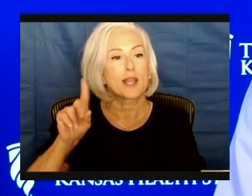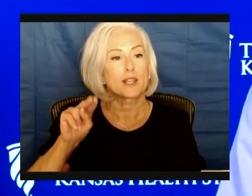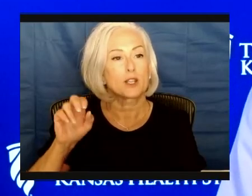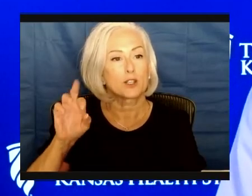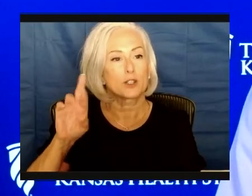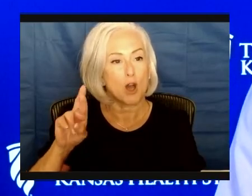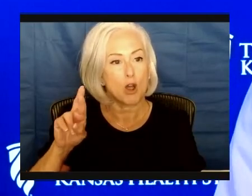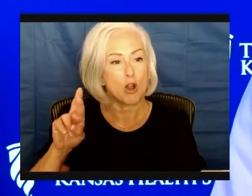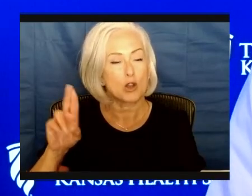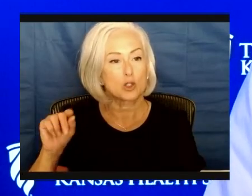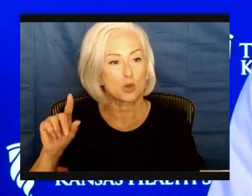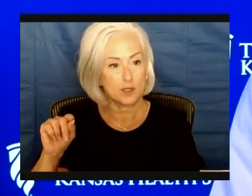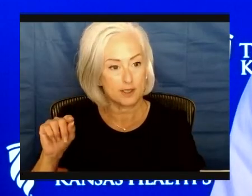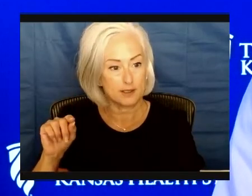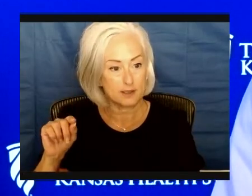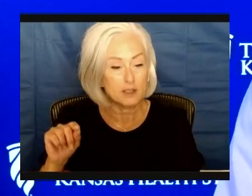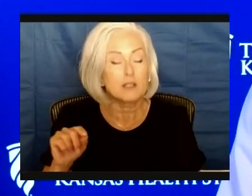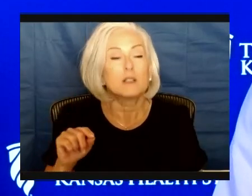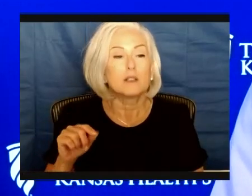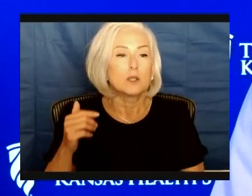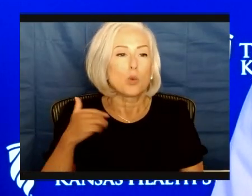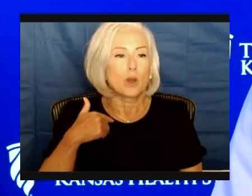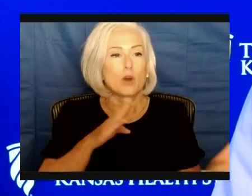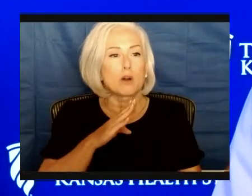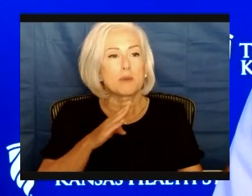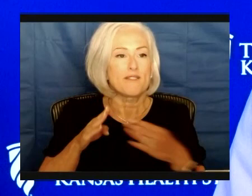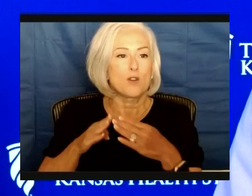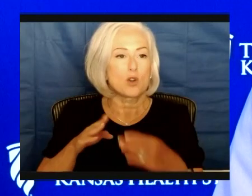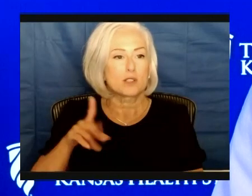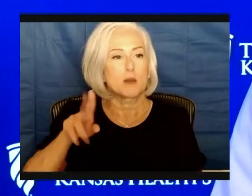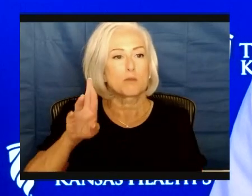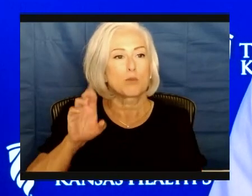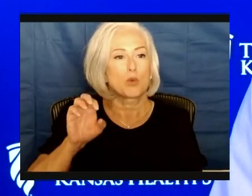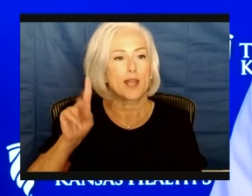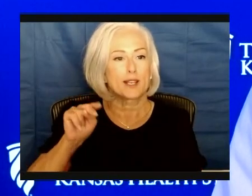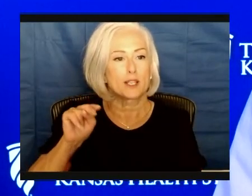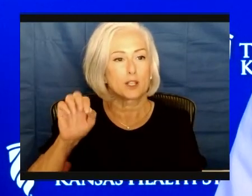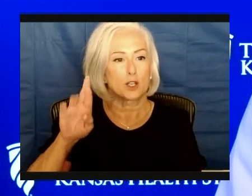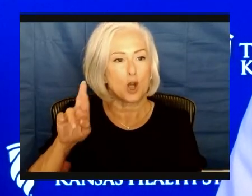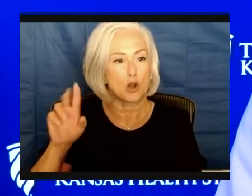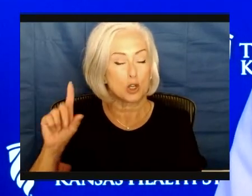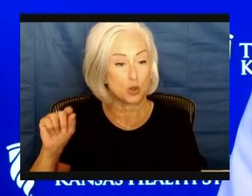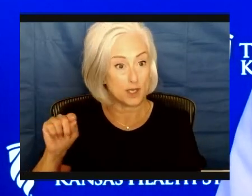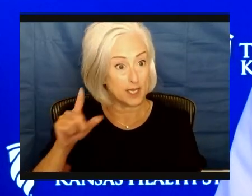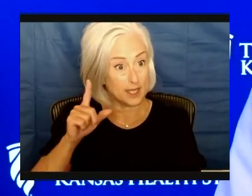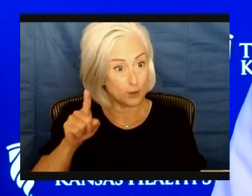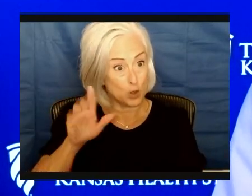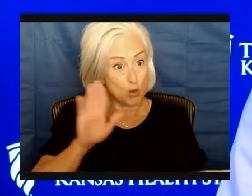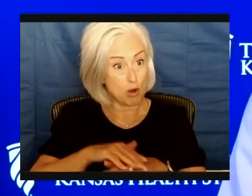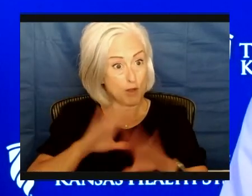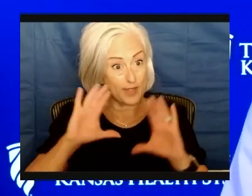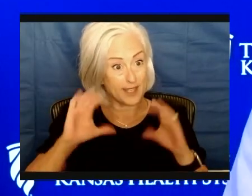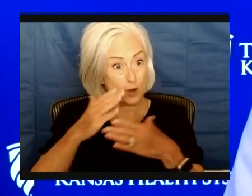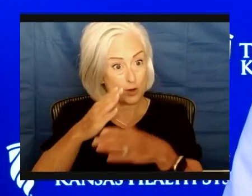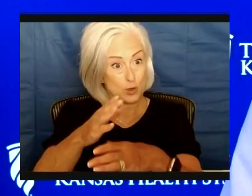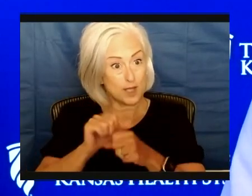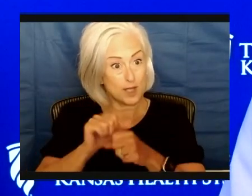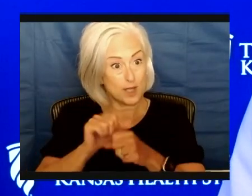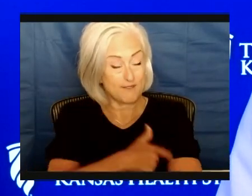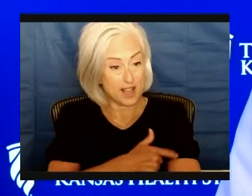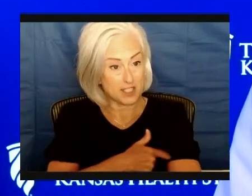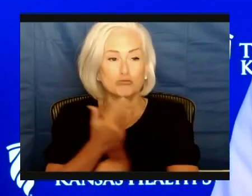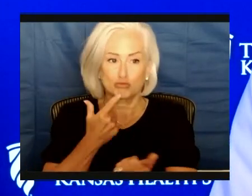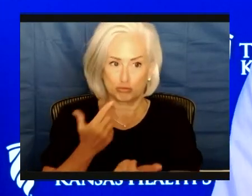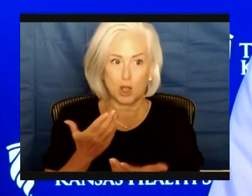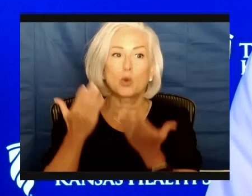20, but I would absolutely recommend, if you are in the category to get those vaccines, to go ahead and get them. Again, right now there are